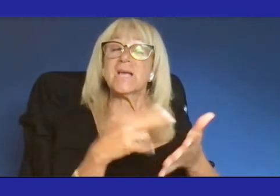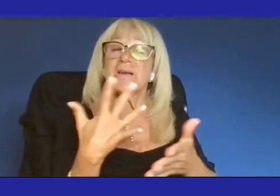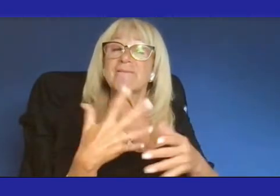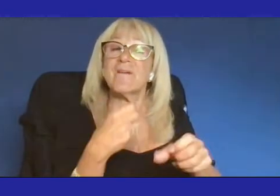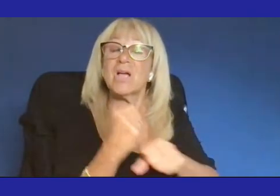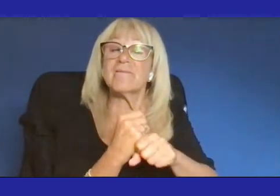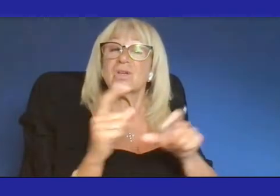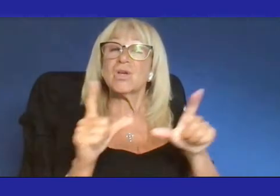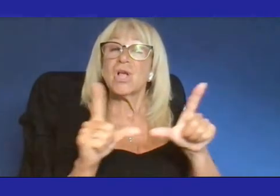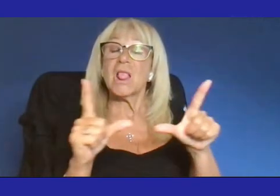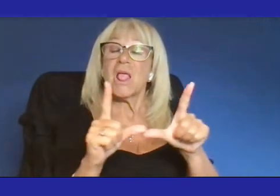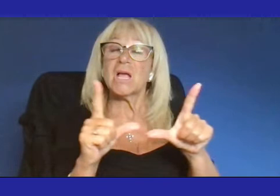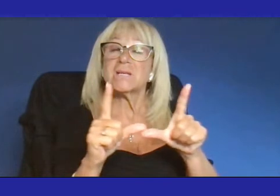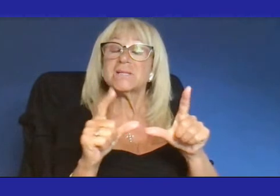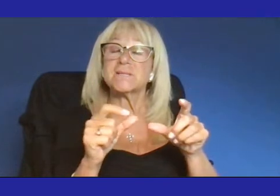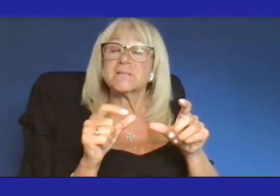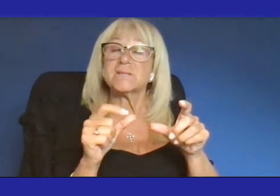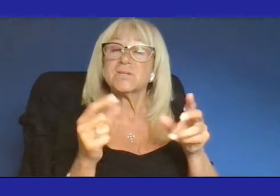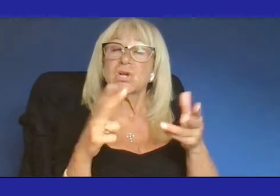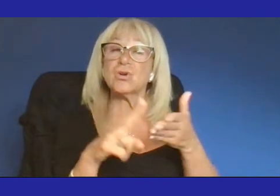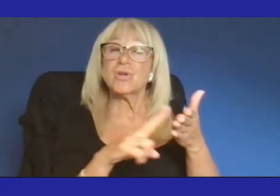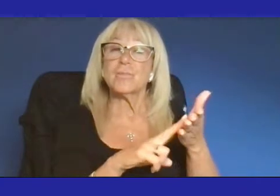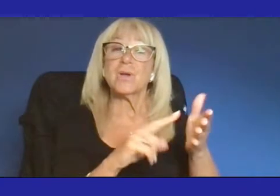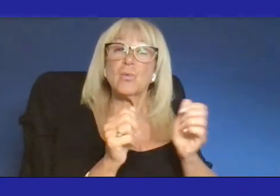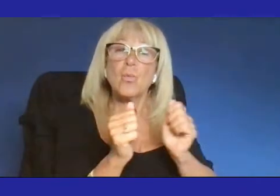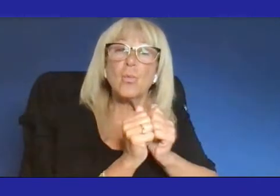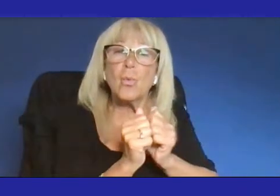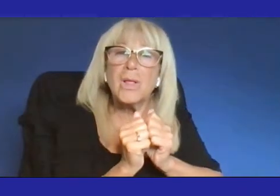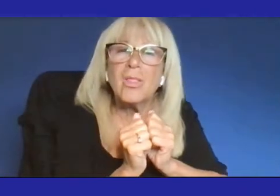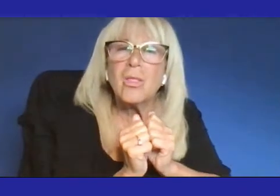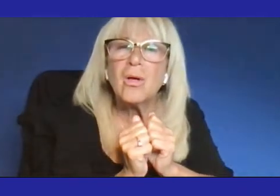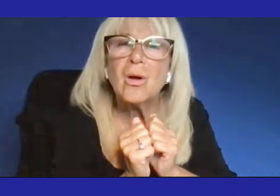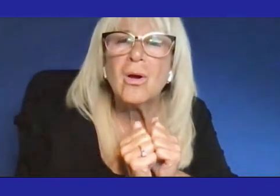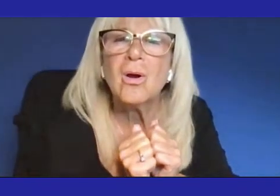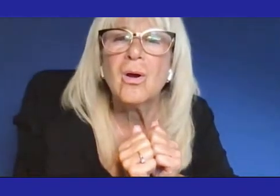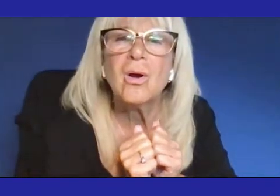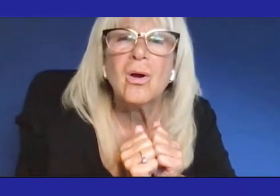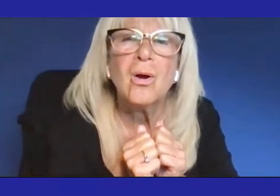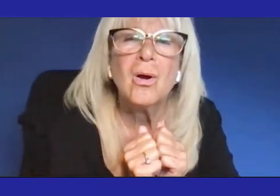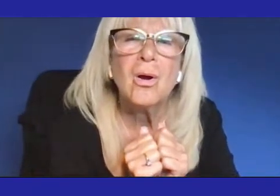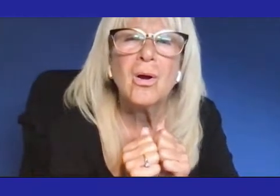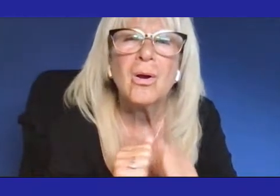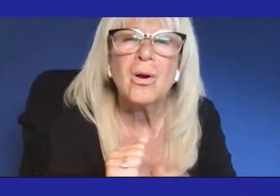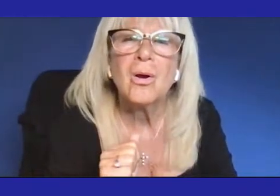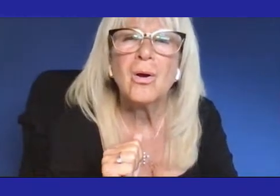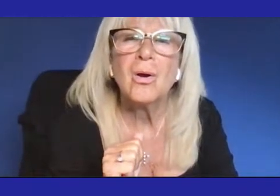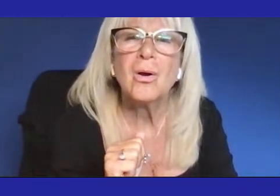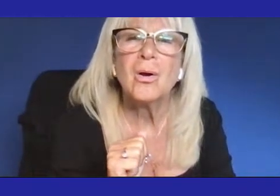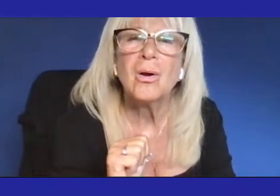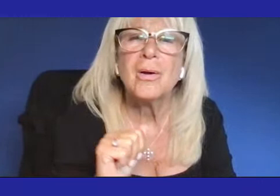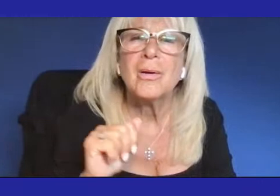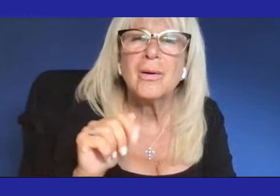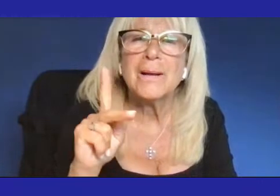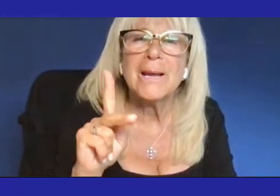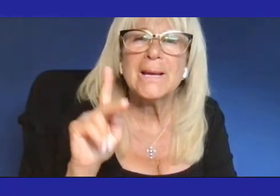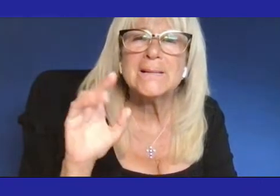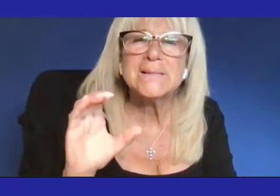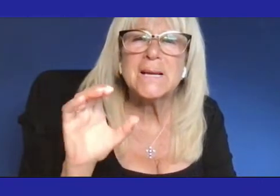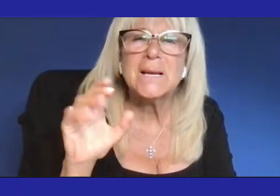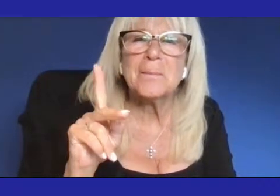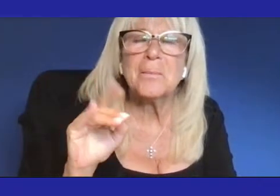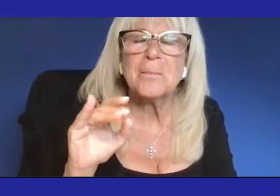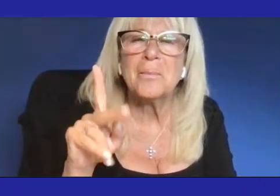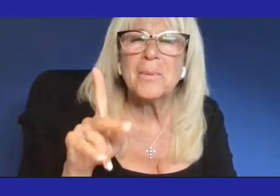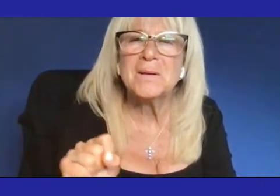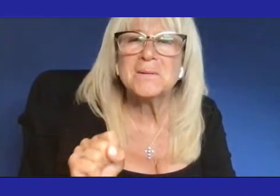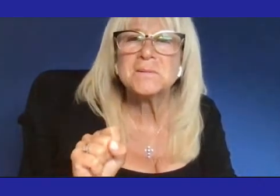with Tasty Picks Number 2 for its use and occupancy of 2,500 square feet at New York City Health and Hospitals